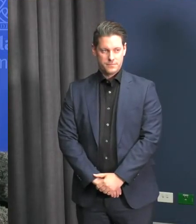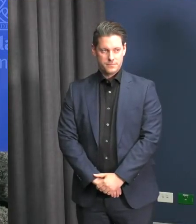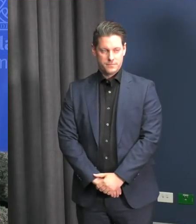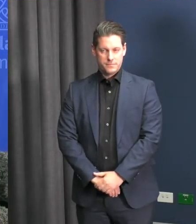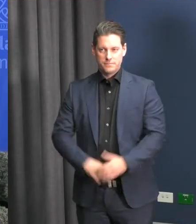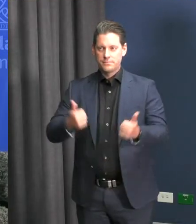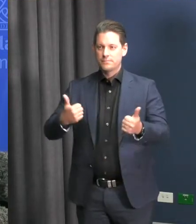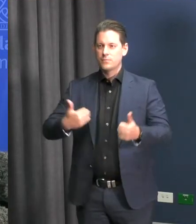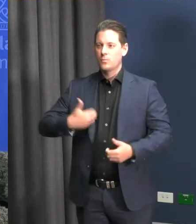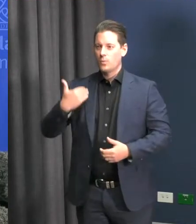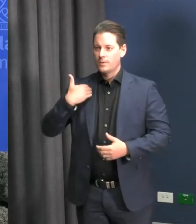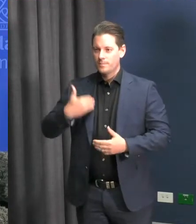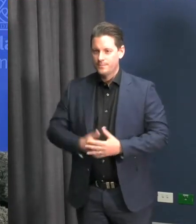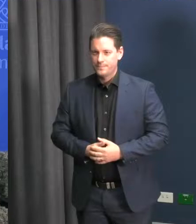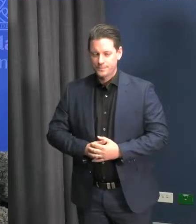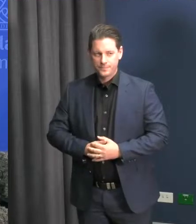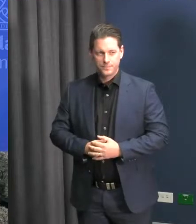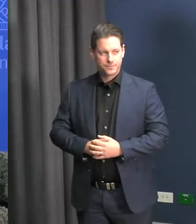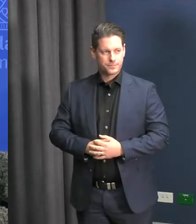Good morning, everybody.